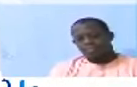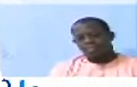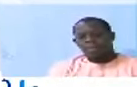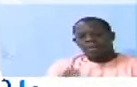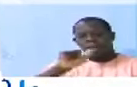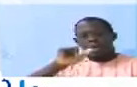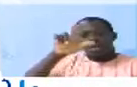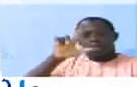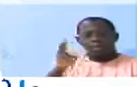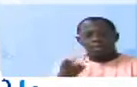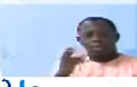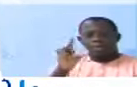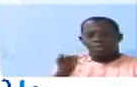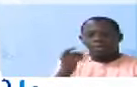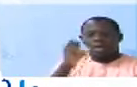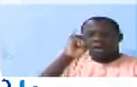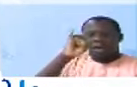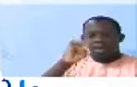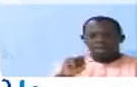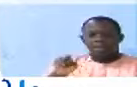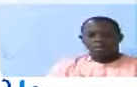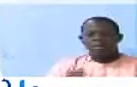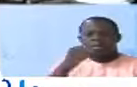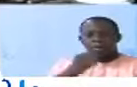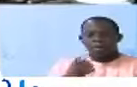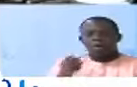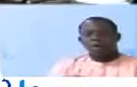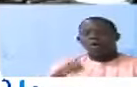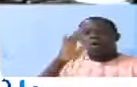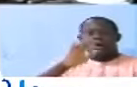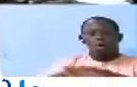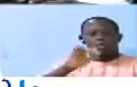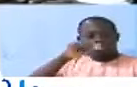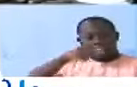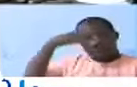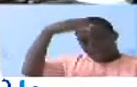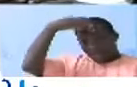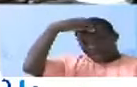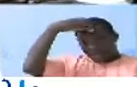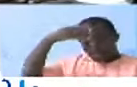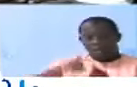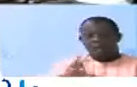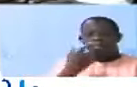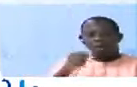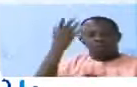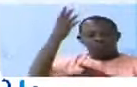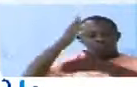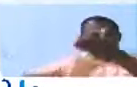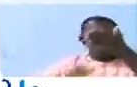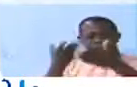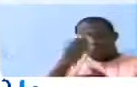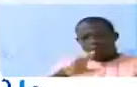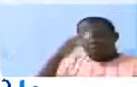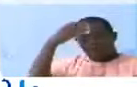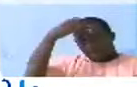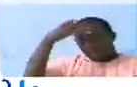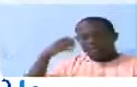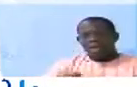Alhaji Morikeba Sedikan, when he was beaten on his head, blood flew out of it. And his